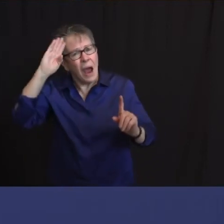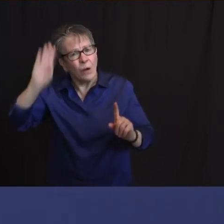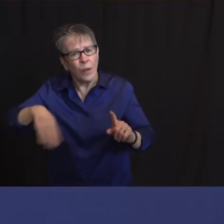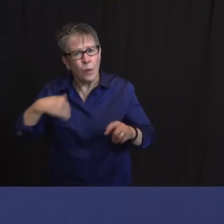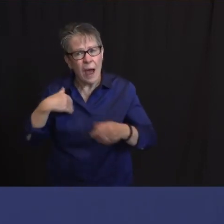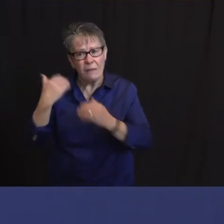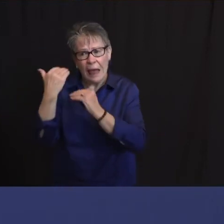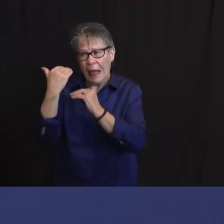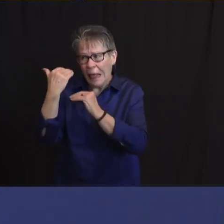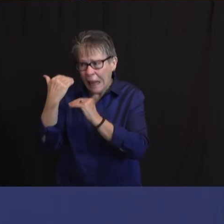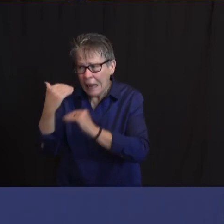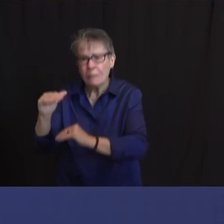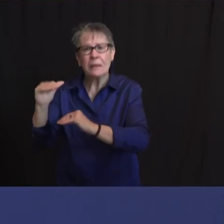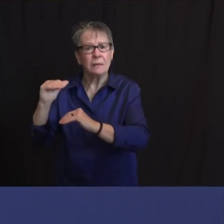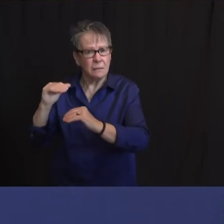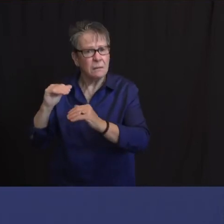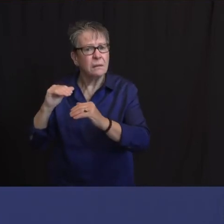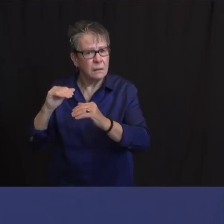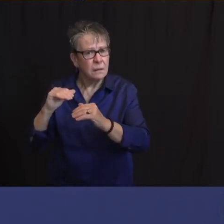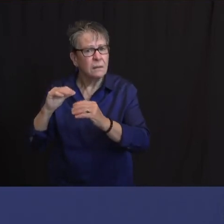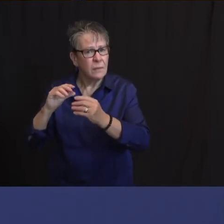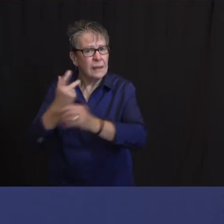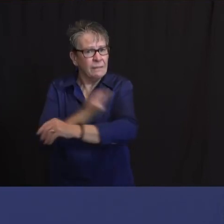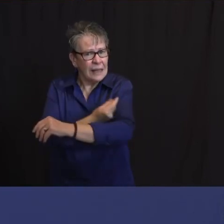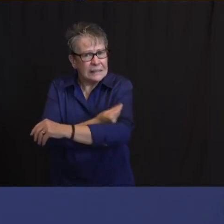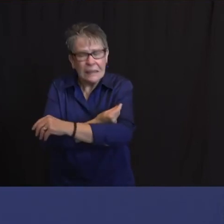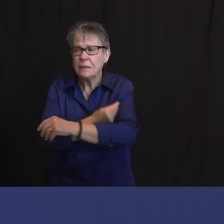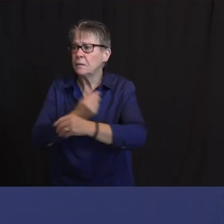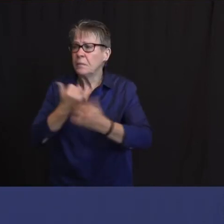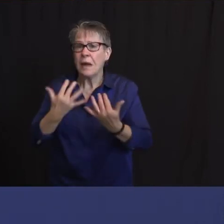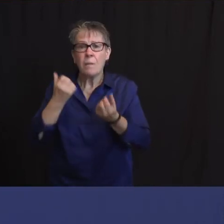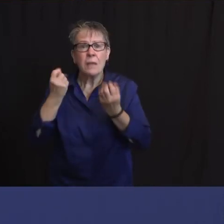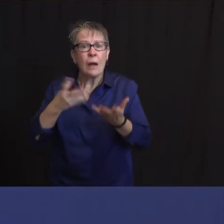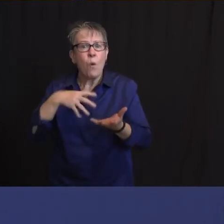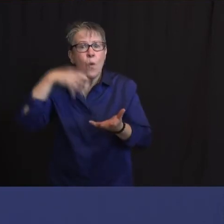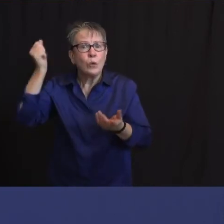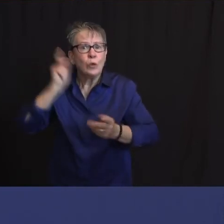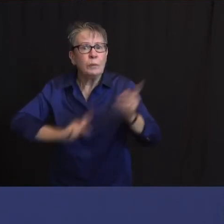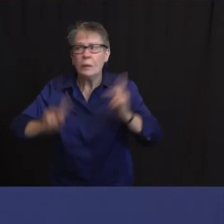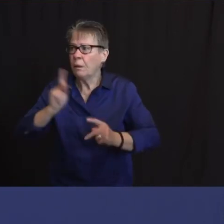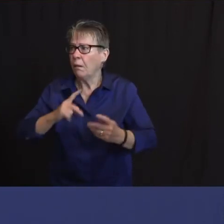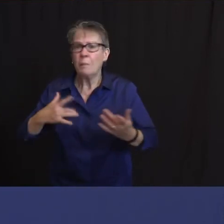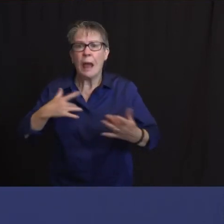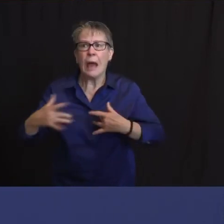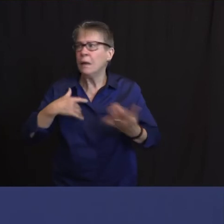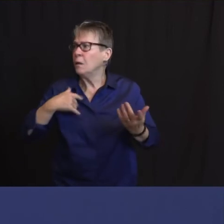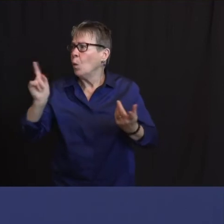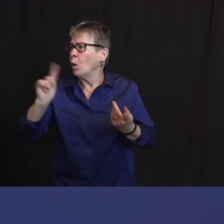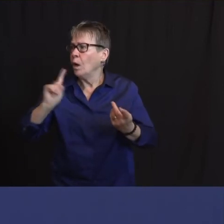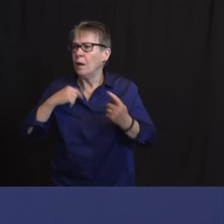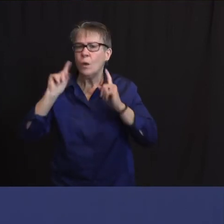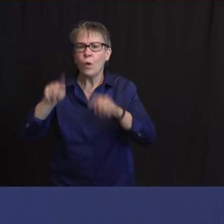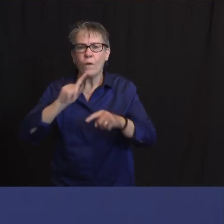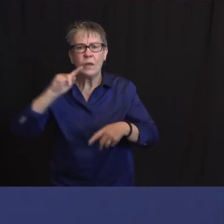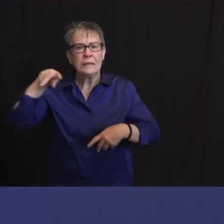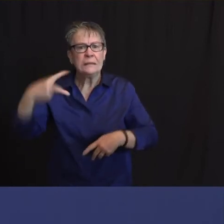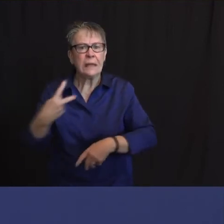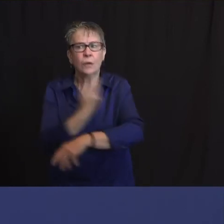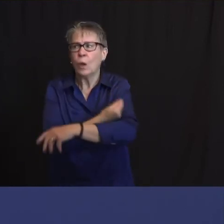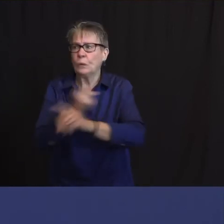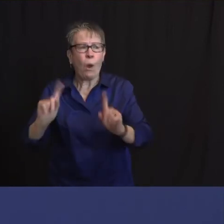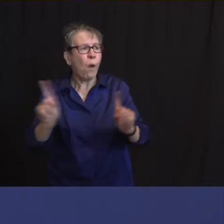people panicked who have gotten the first shot, and it's like, what the heck did they do? So why don't we have a system